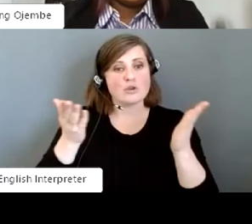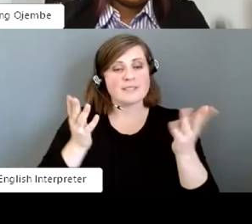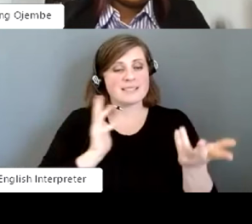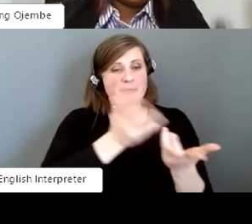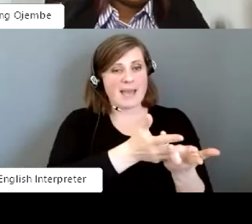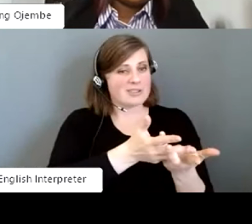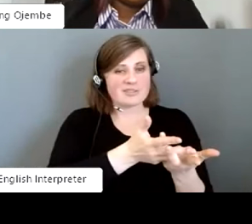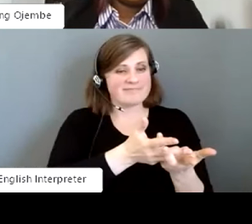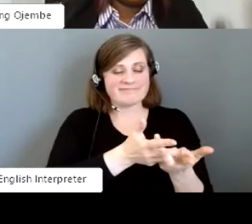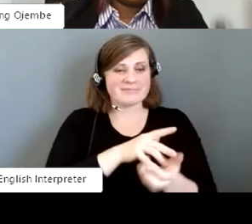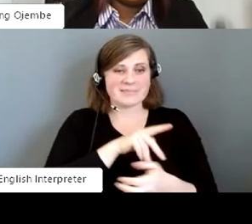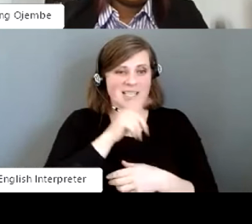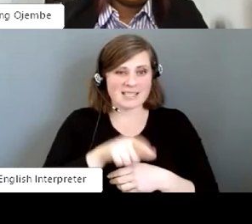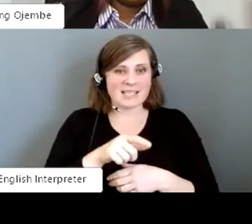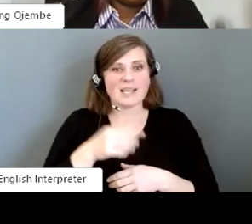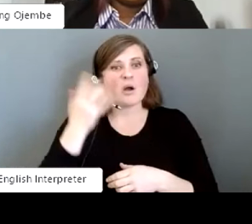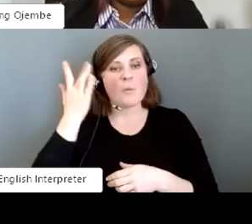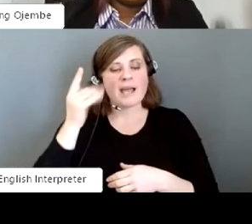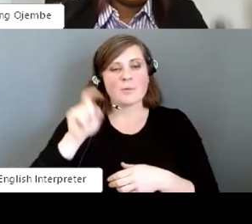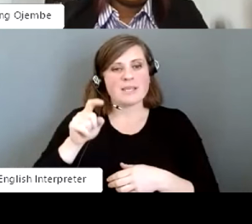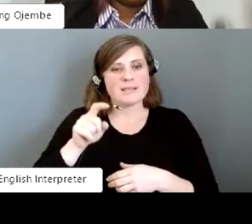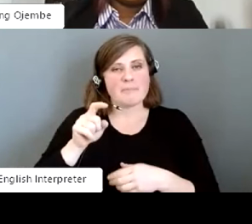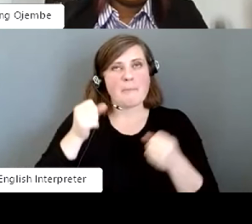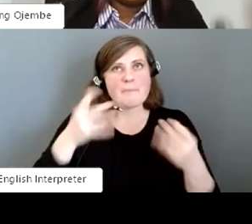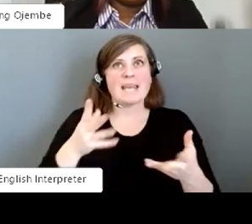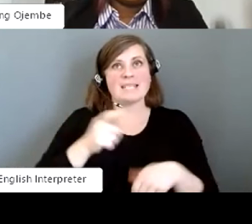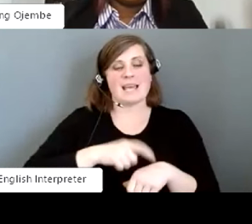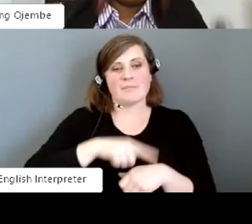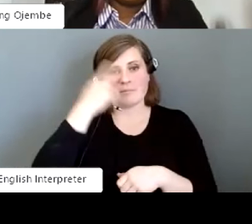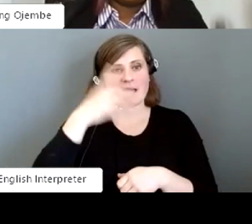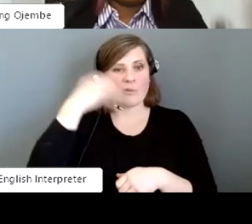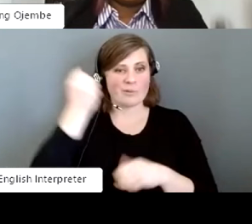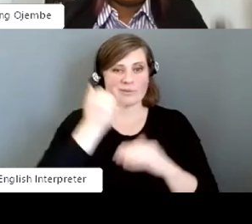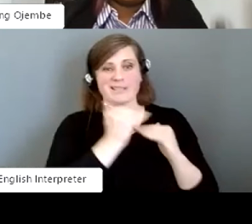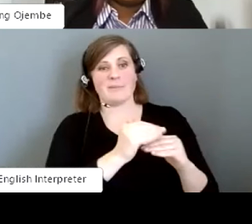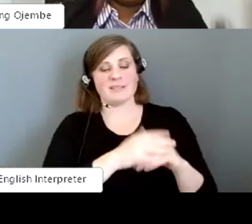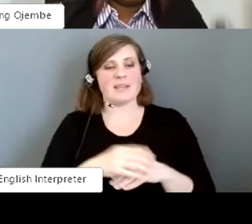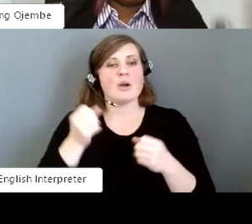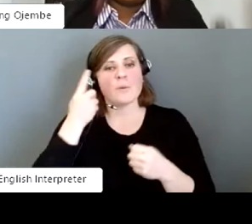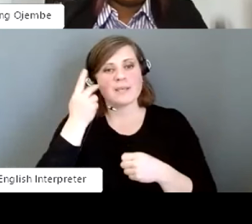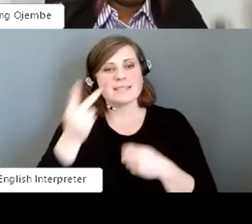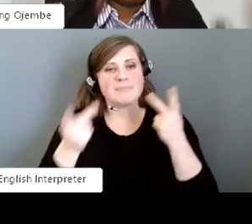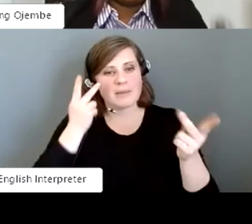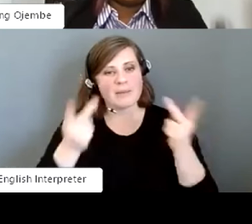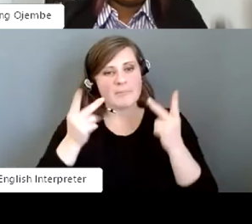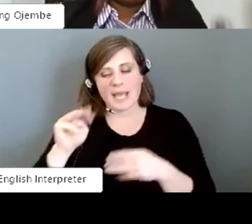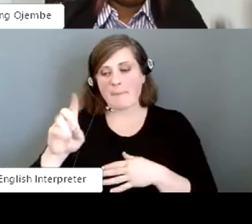not tailored to the need of Black older adults. Oftentimes, we've seen the media portrayals of